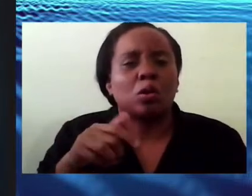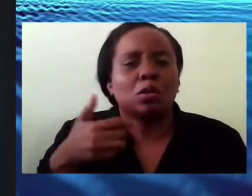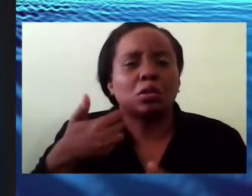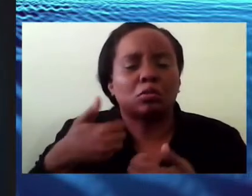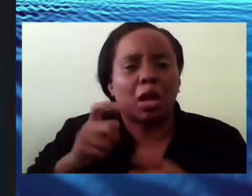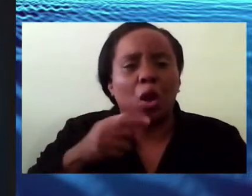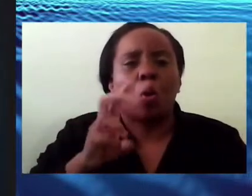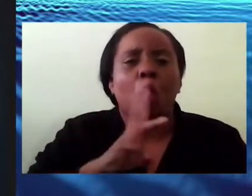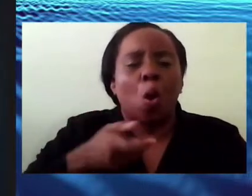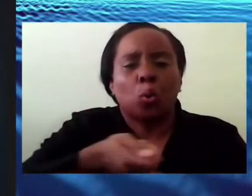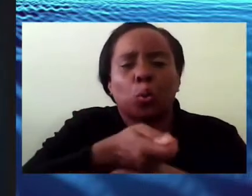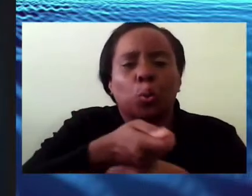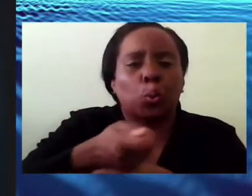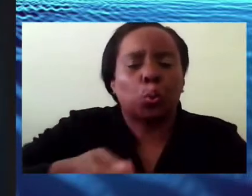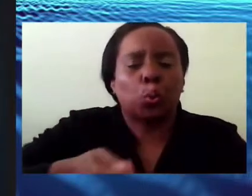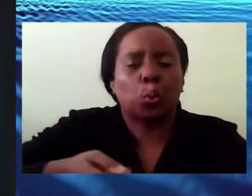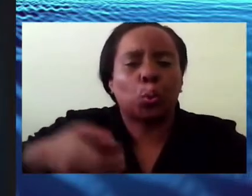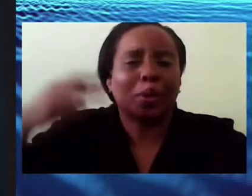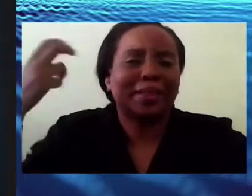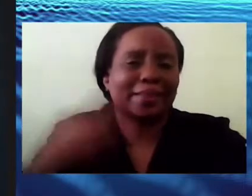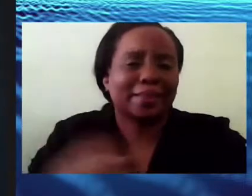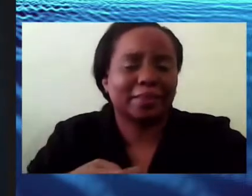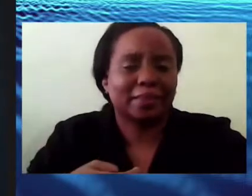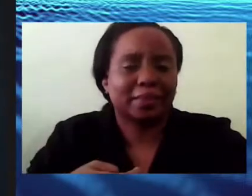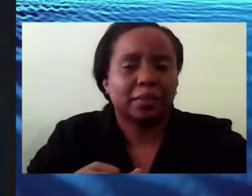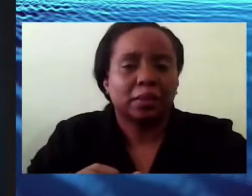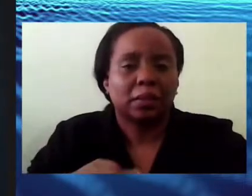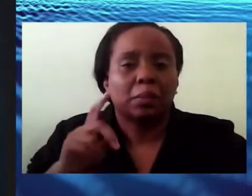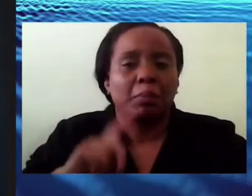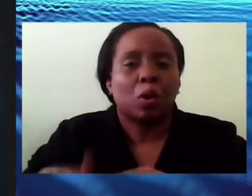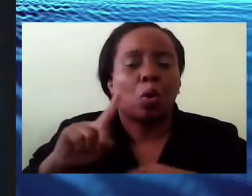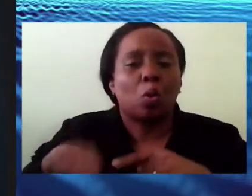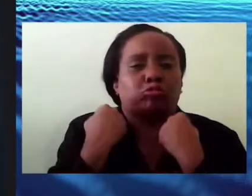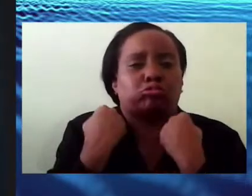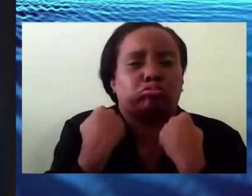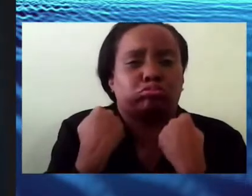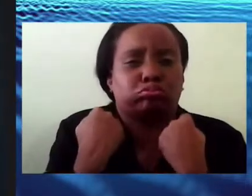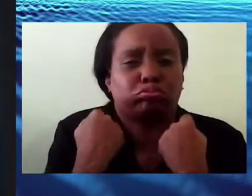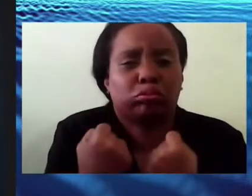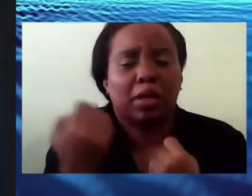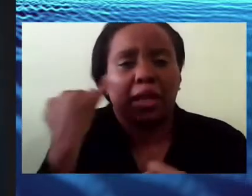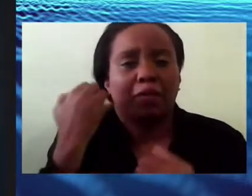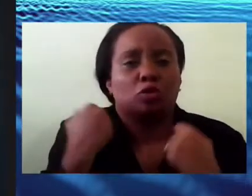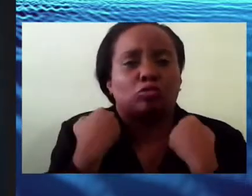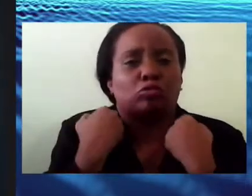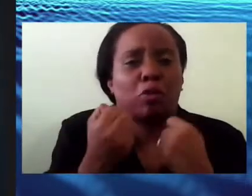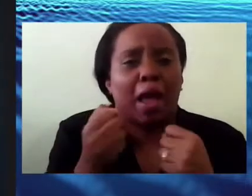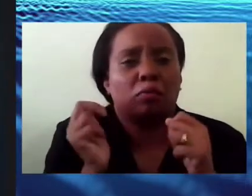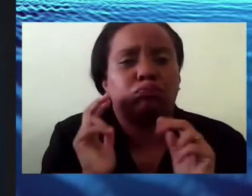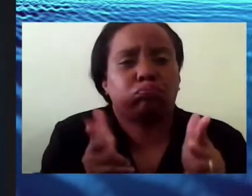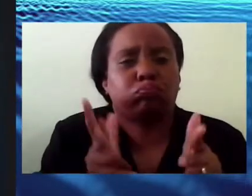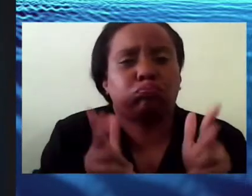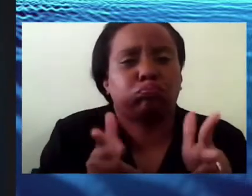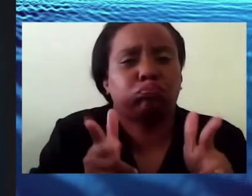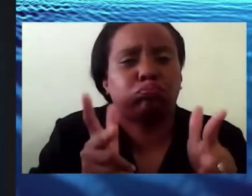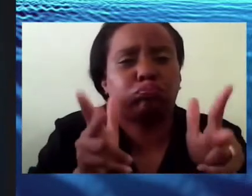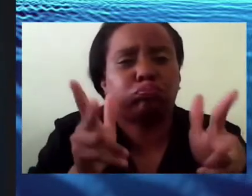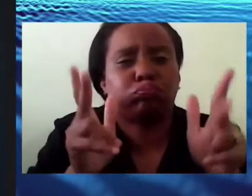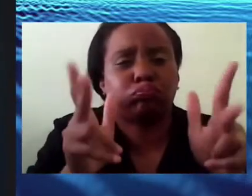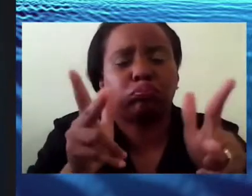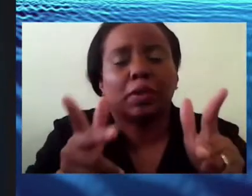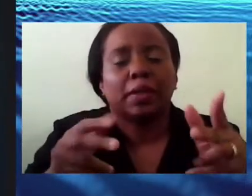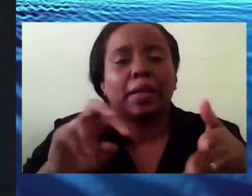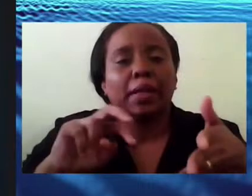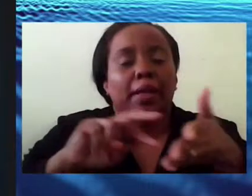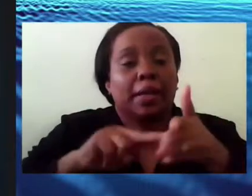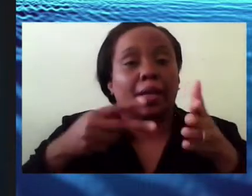difficulty. But as you can see, when people drive on the road, if people are driving at a fast speed, then that breaks up and spits up into the